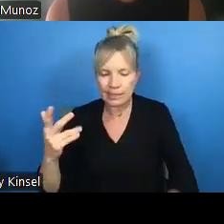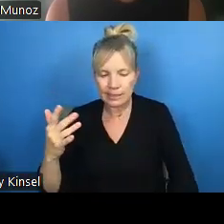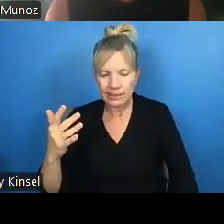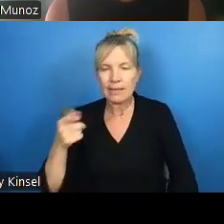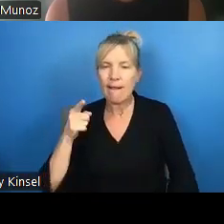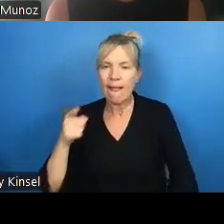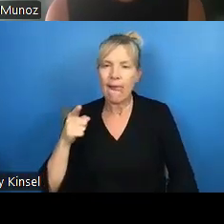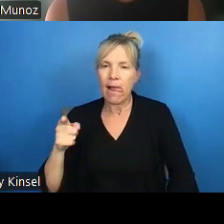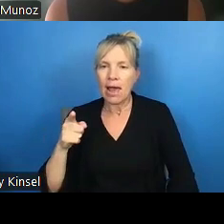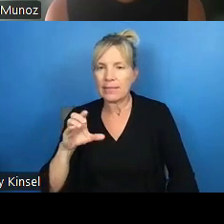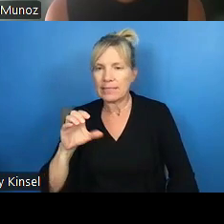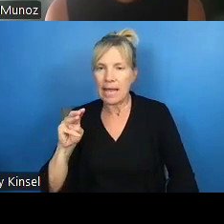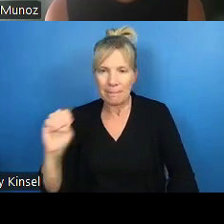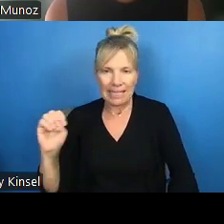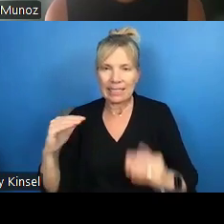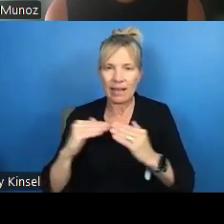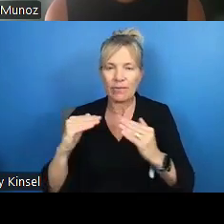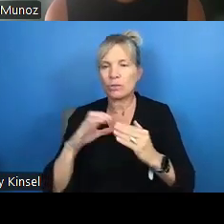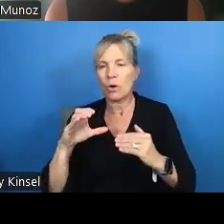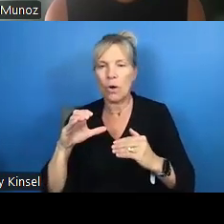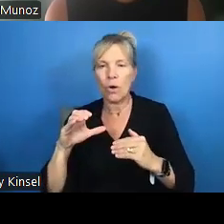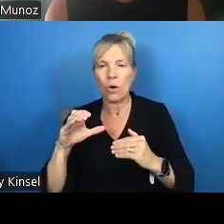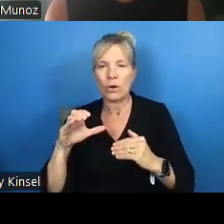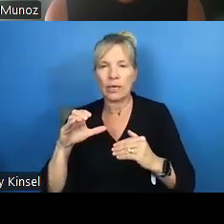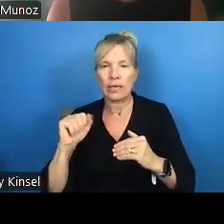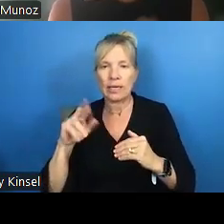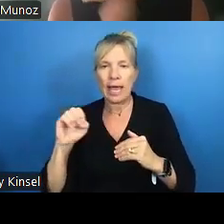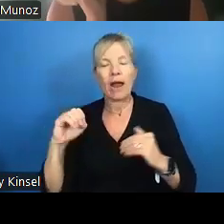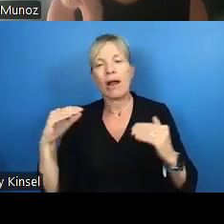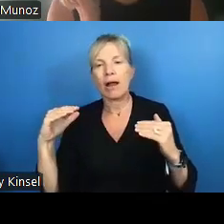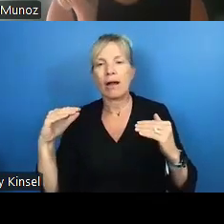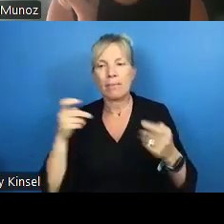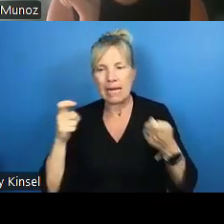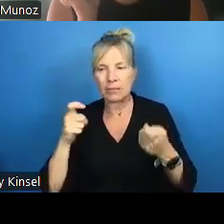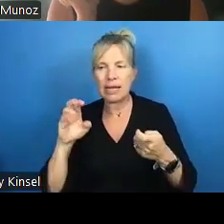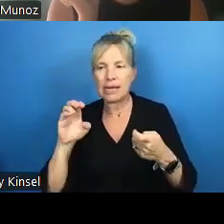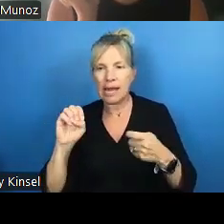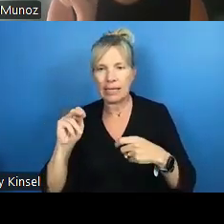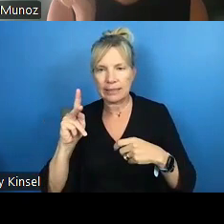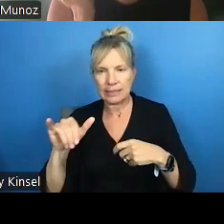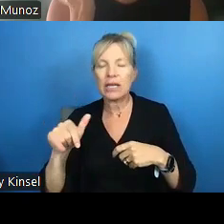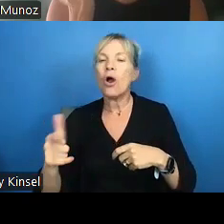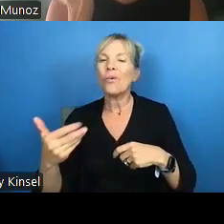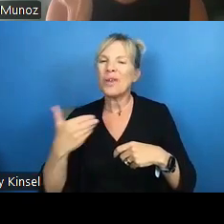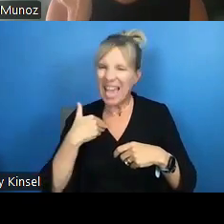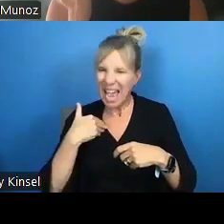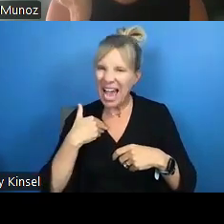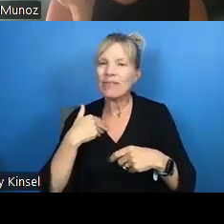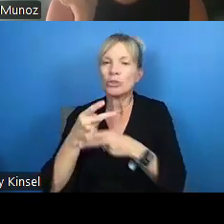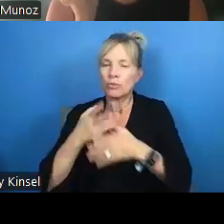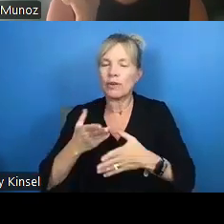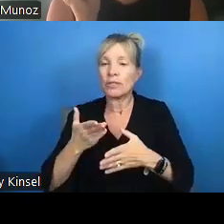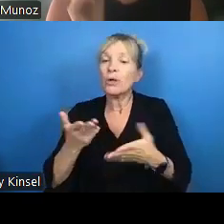at the CME level. So at the care management entity, there is a supervisor. So we do kind of